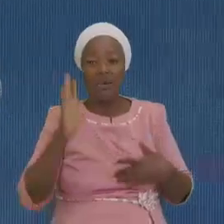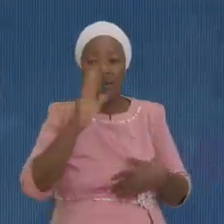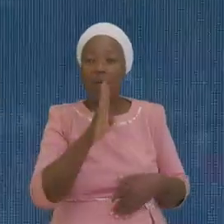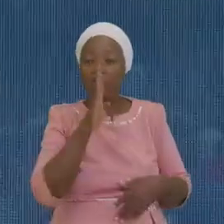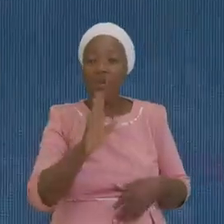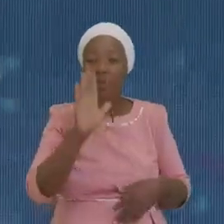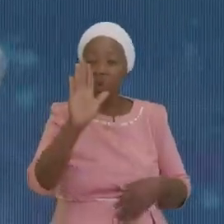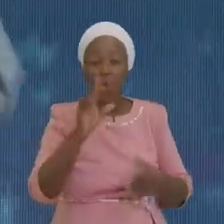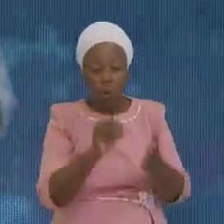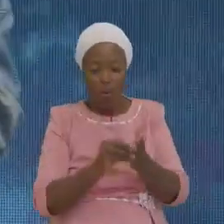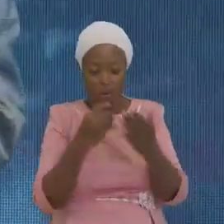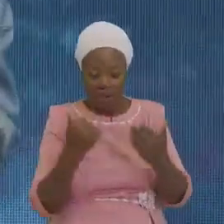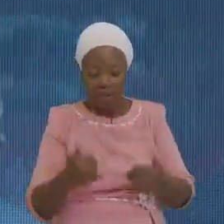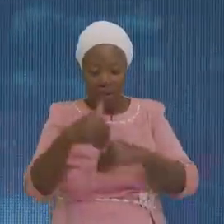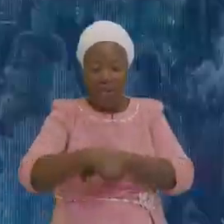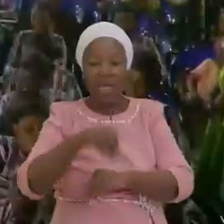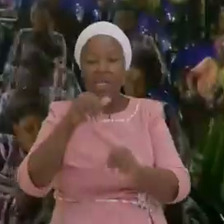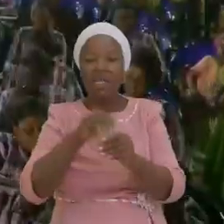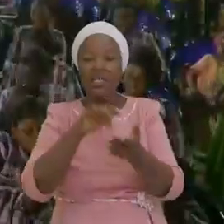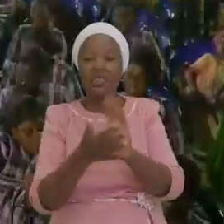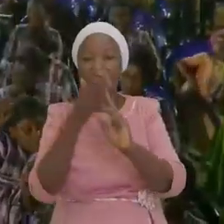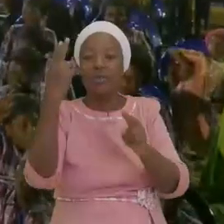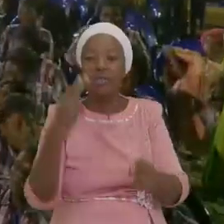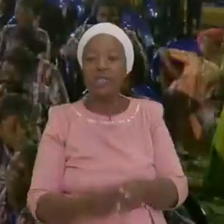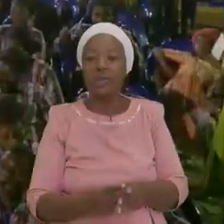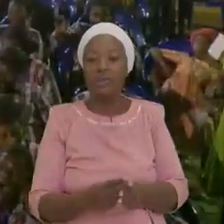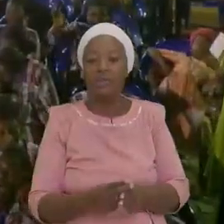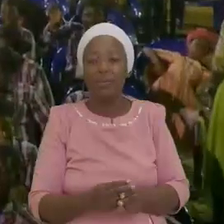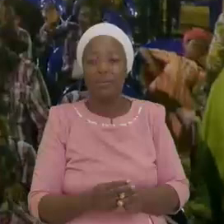your portion tonight in Jesus' name.